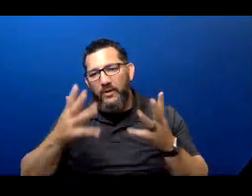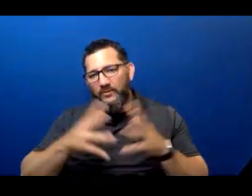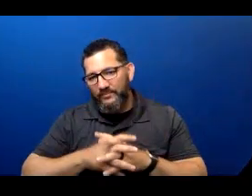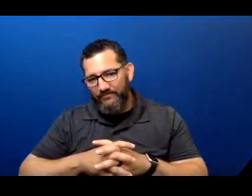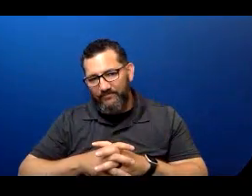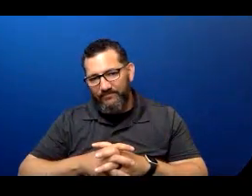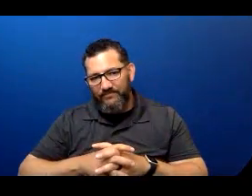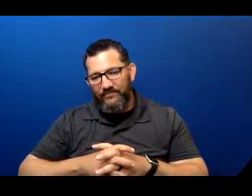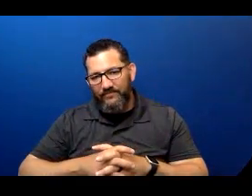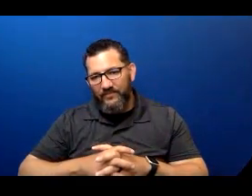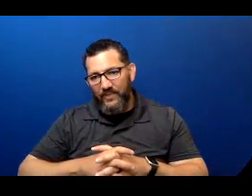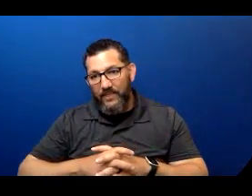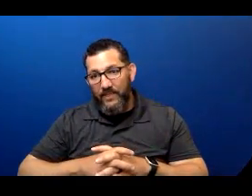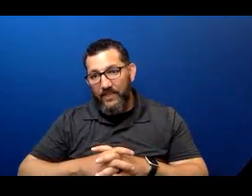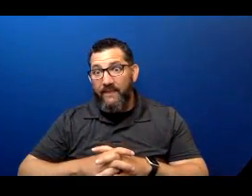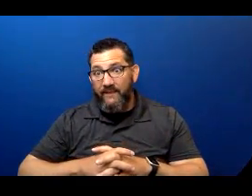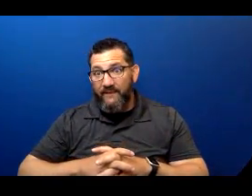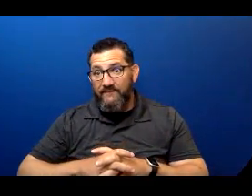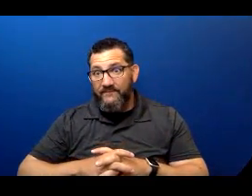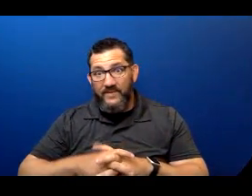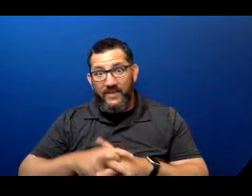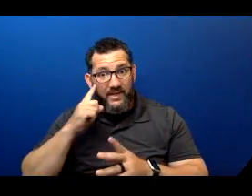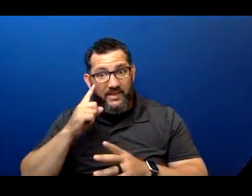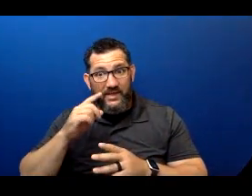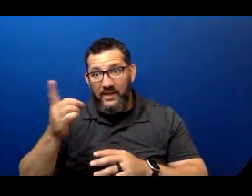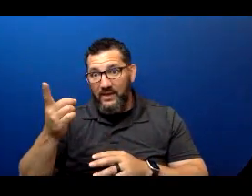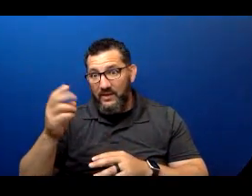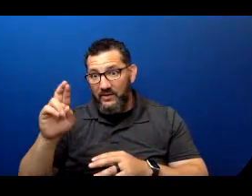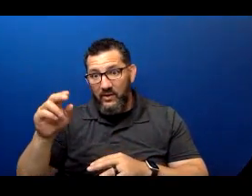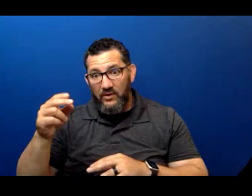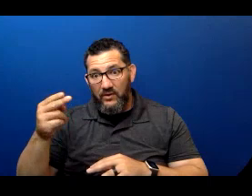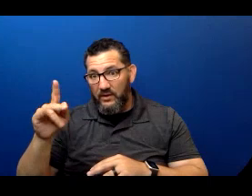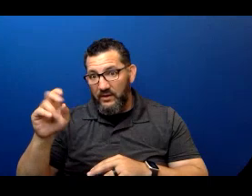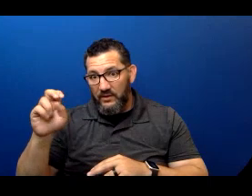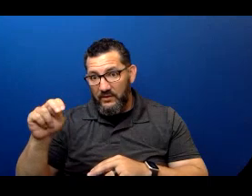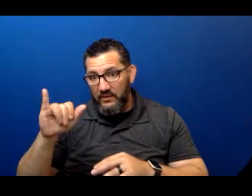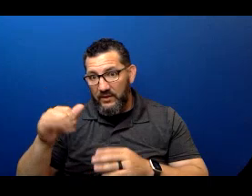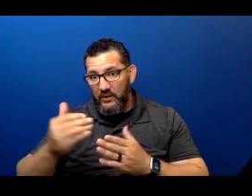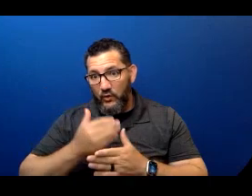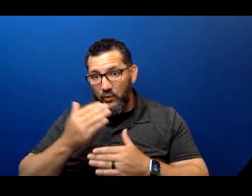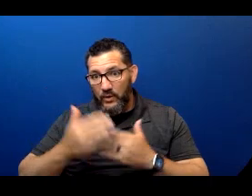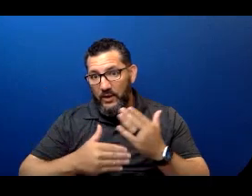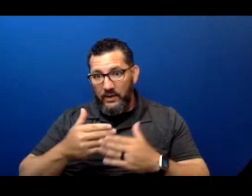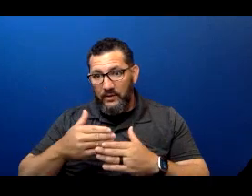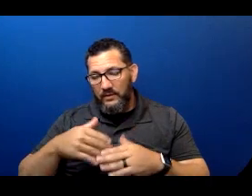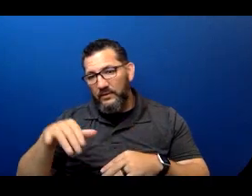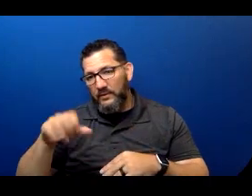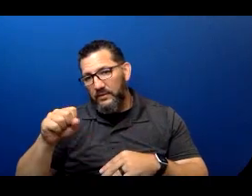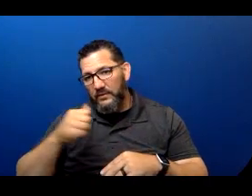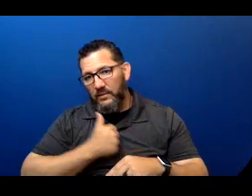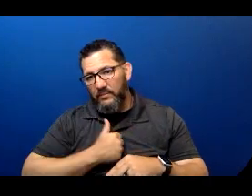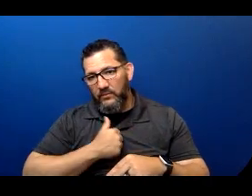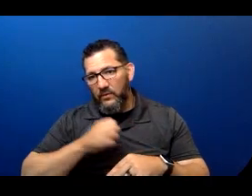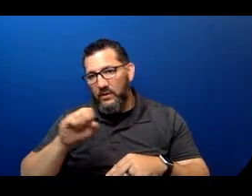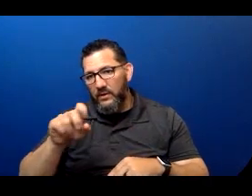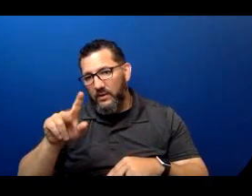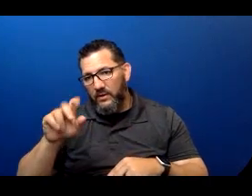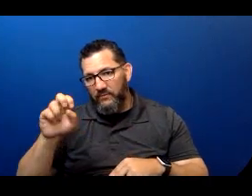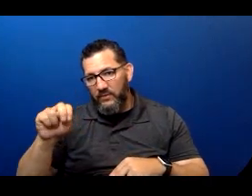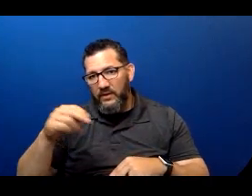right. And I believe Dr. Hickson, is that a new hand raise? It is. I'm so sorry, Evelyn. I just